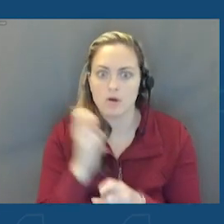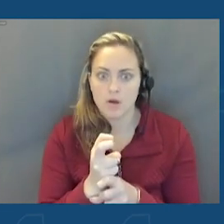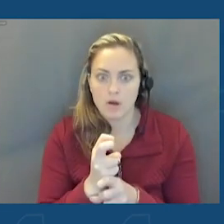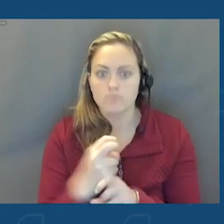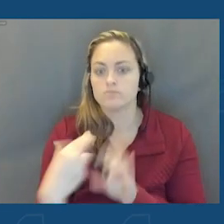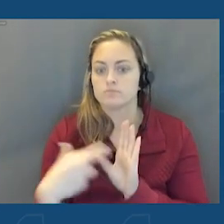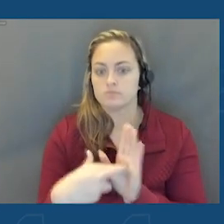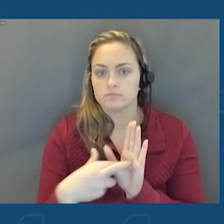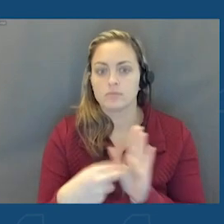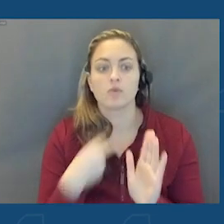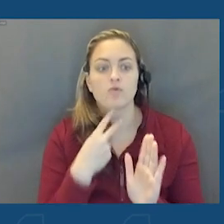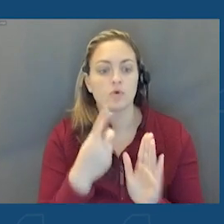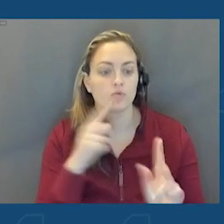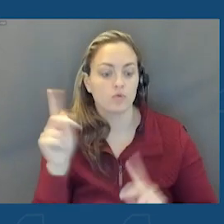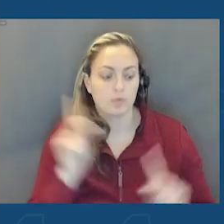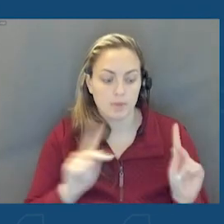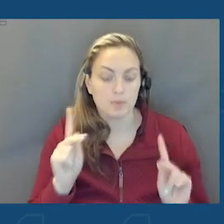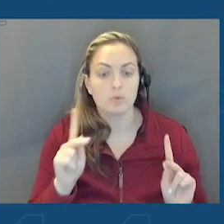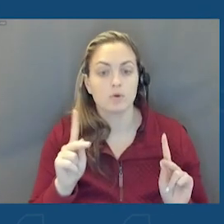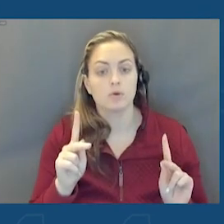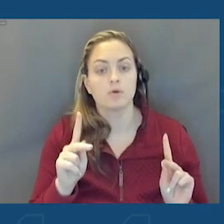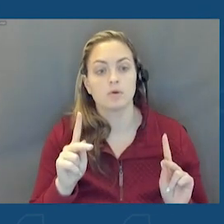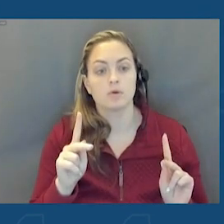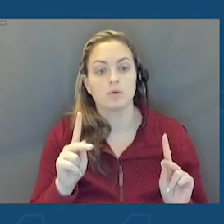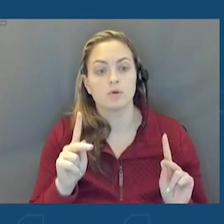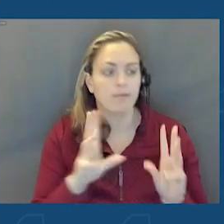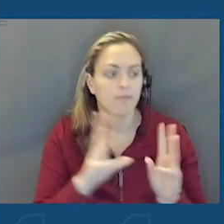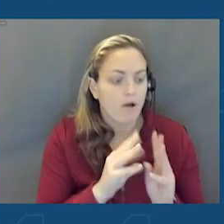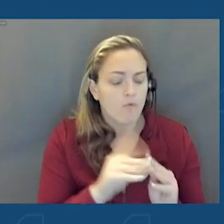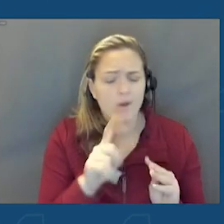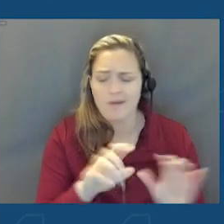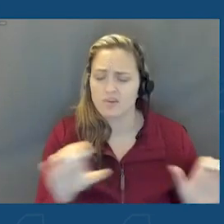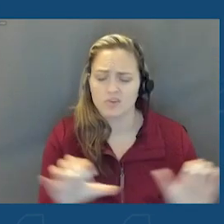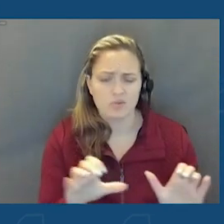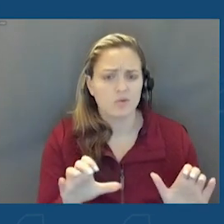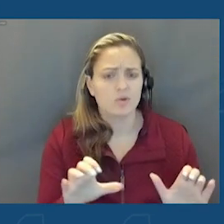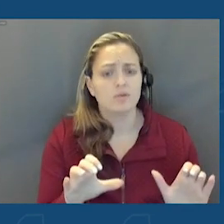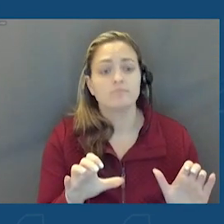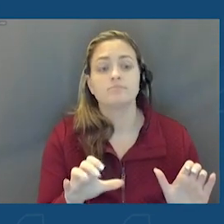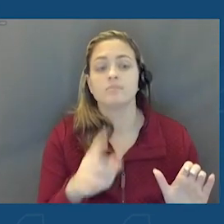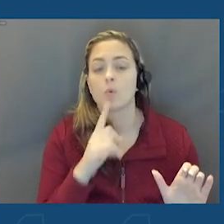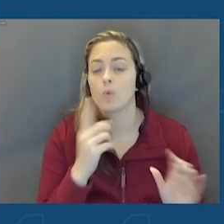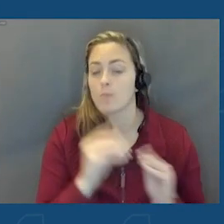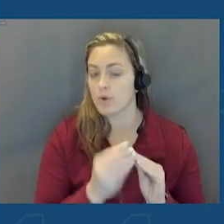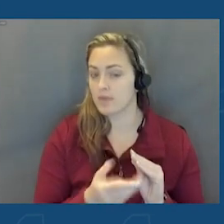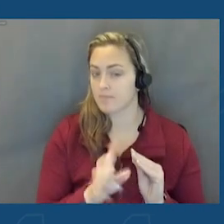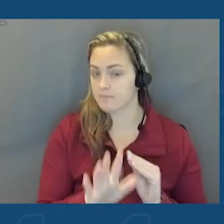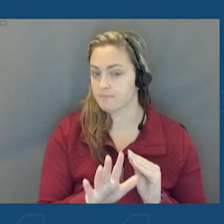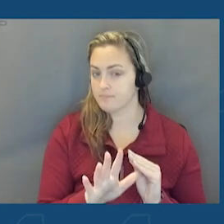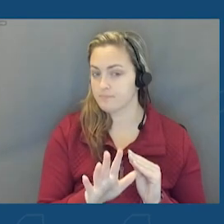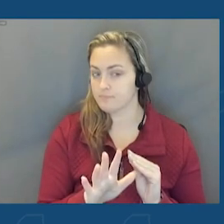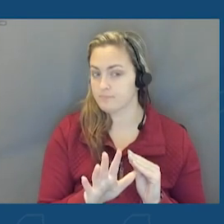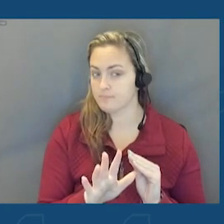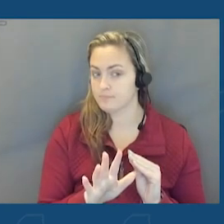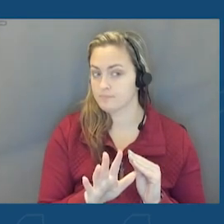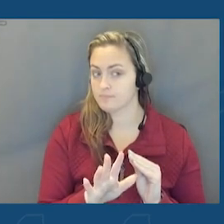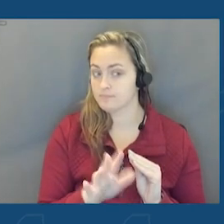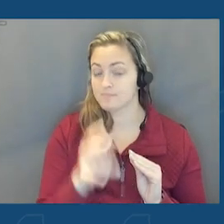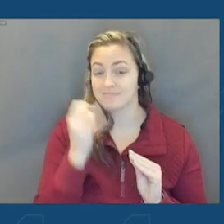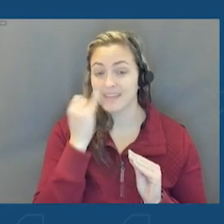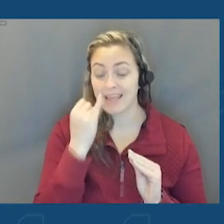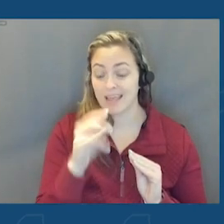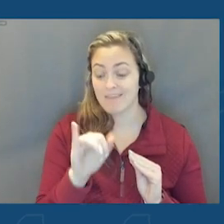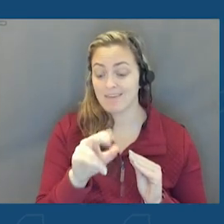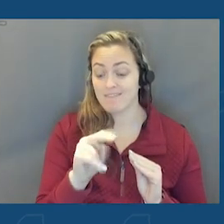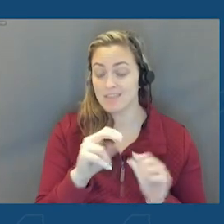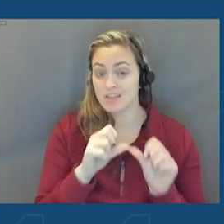the voices of the people in their conferences. We said we have to do this. We also said one more thing. If inflation keeps